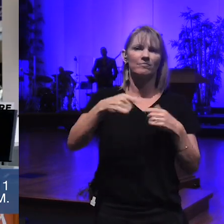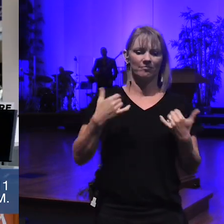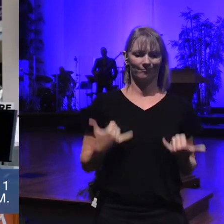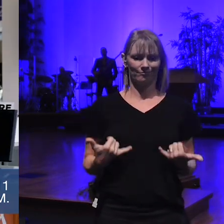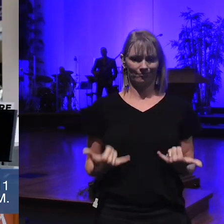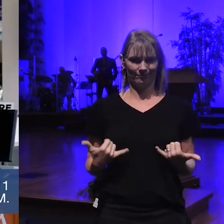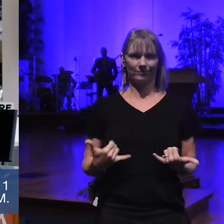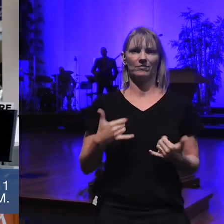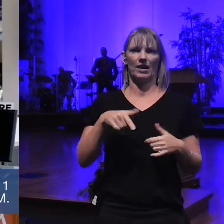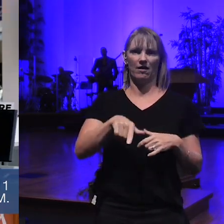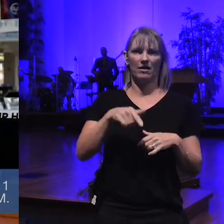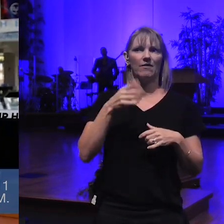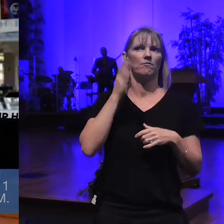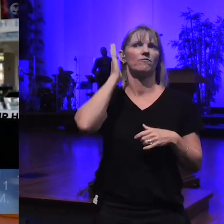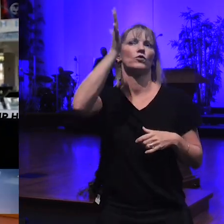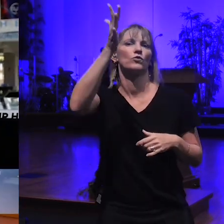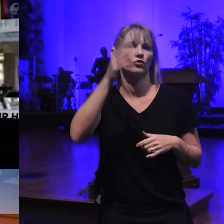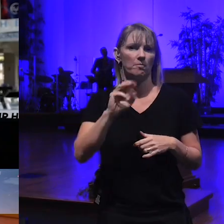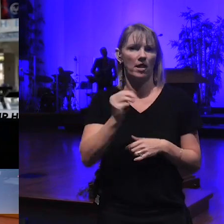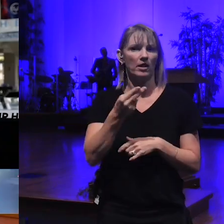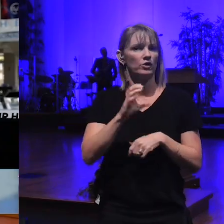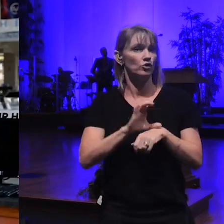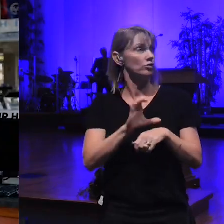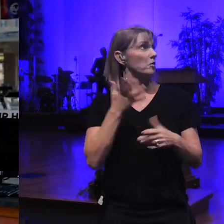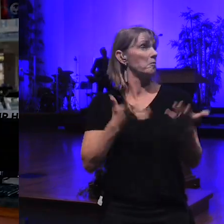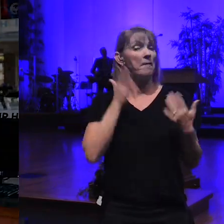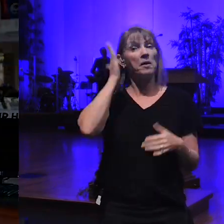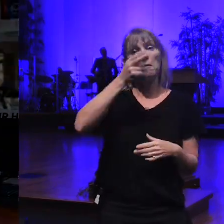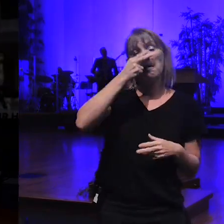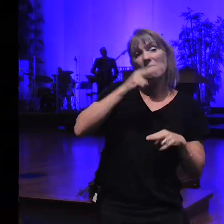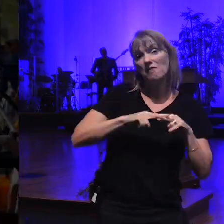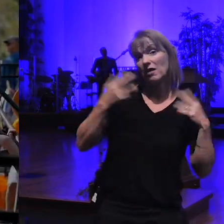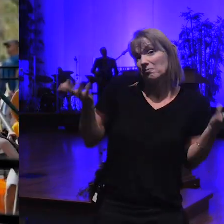the future of Mile High Church. I don't know, it might be fun.